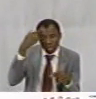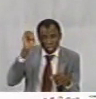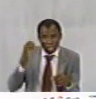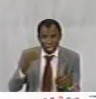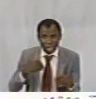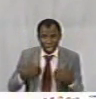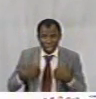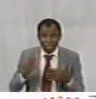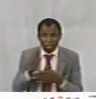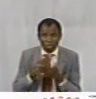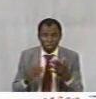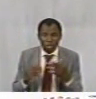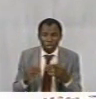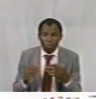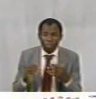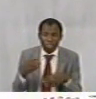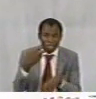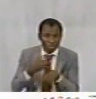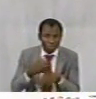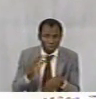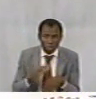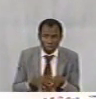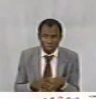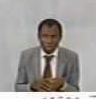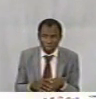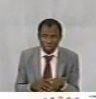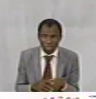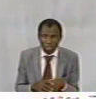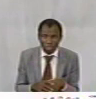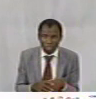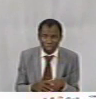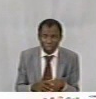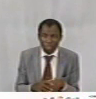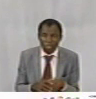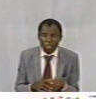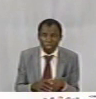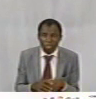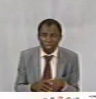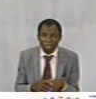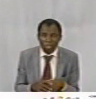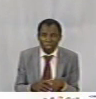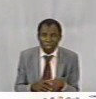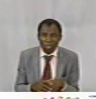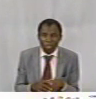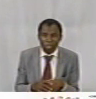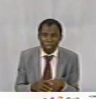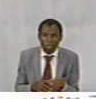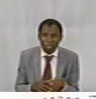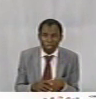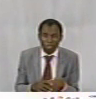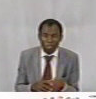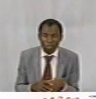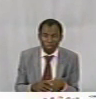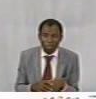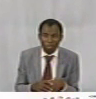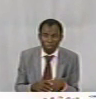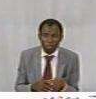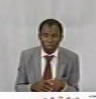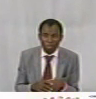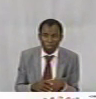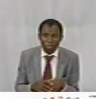discovered, even while we were there, that she had an embolism on the lung. And the pastor's wife